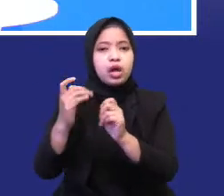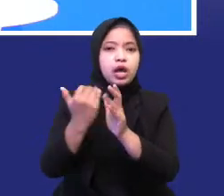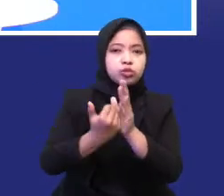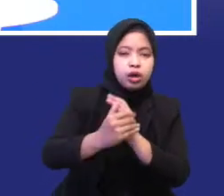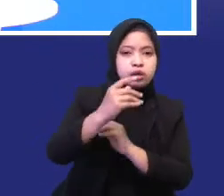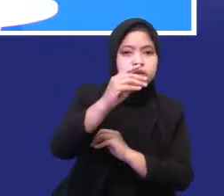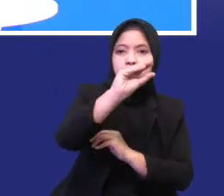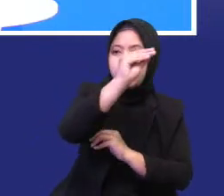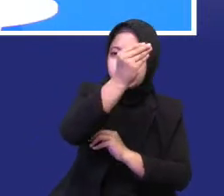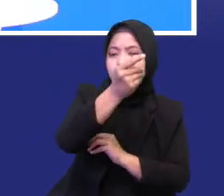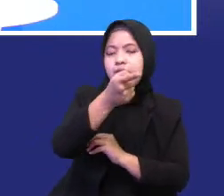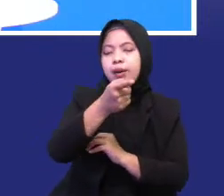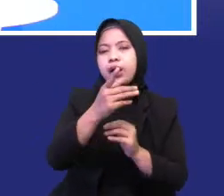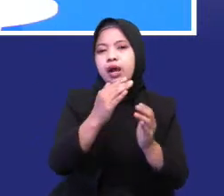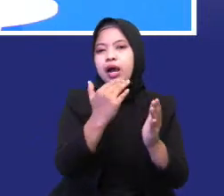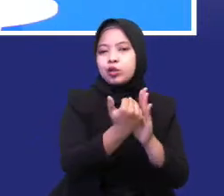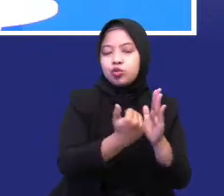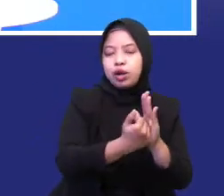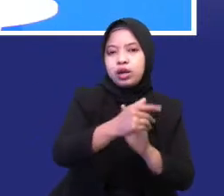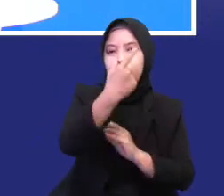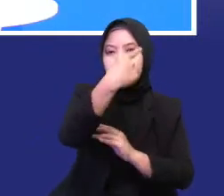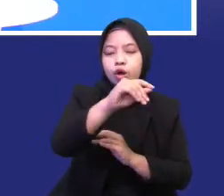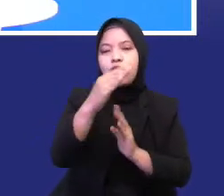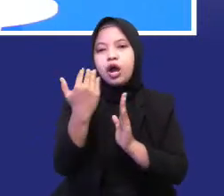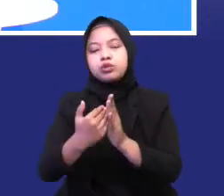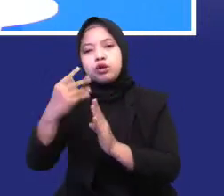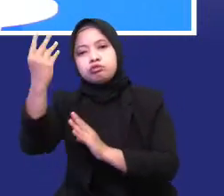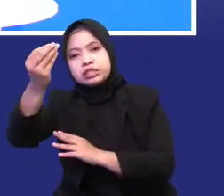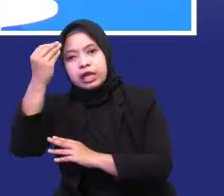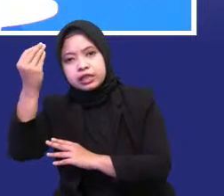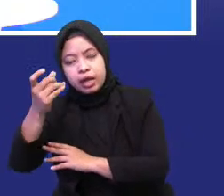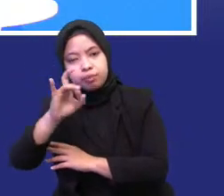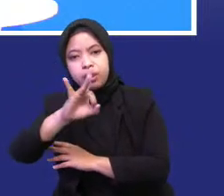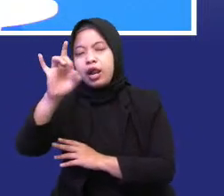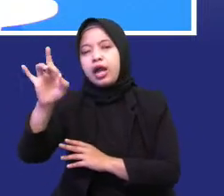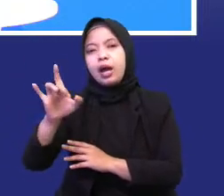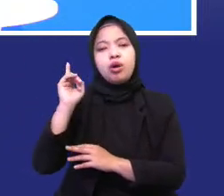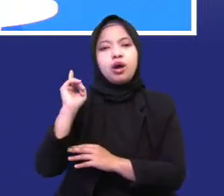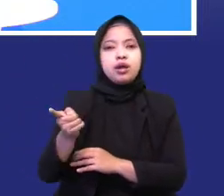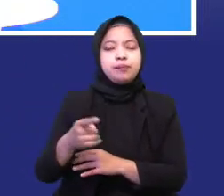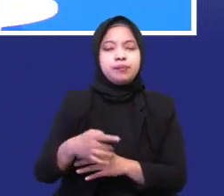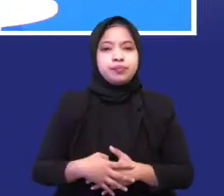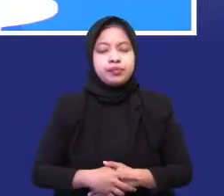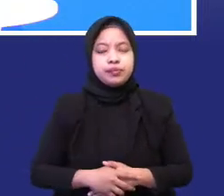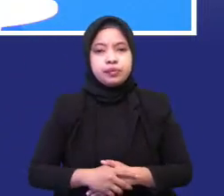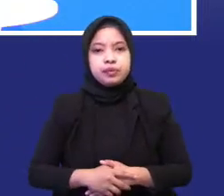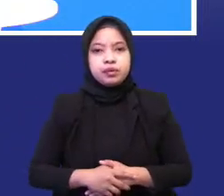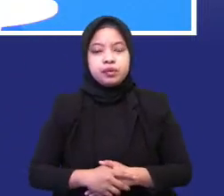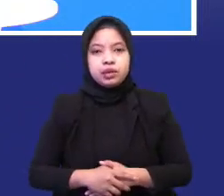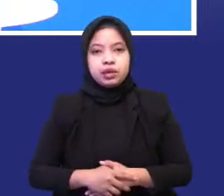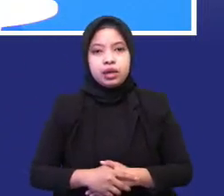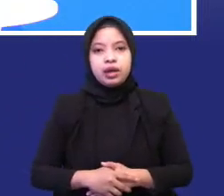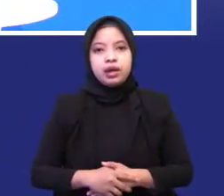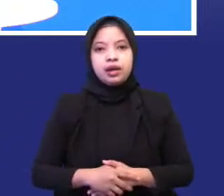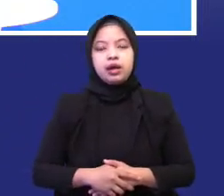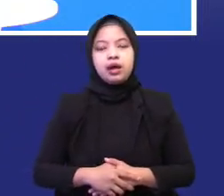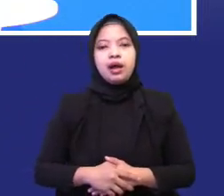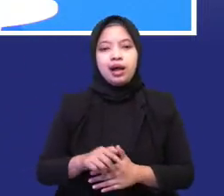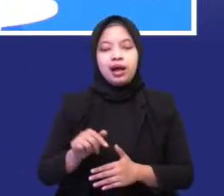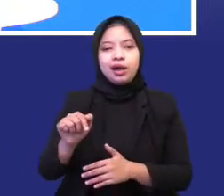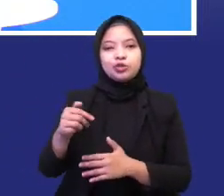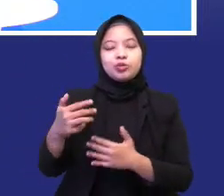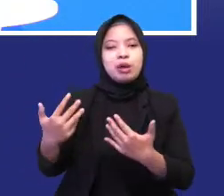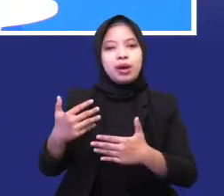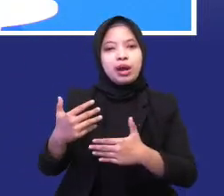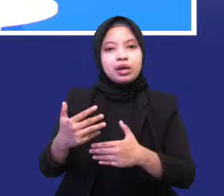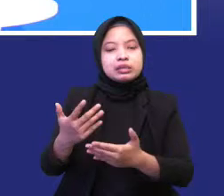to sort of make sure this is reinforced at the embassy end because sometimes it doesn't seem like this news had gone to all embassies yet.